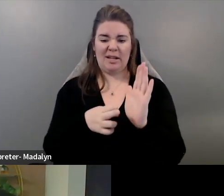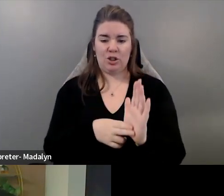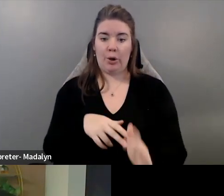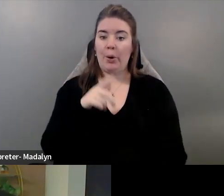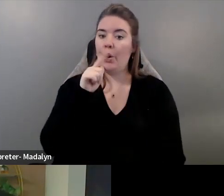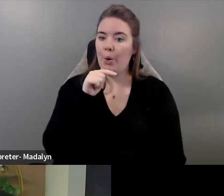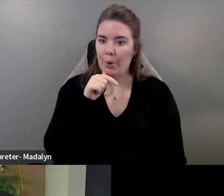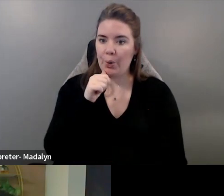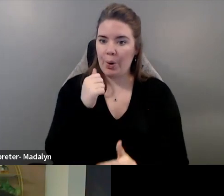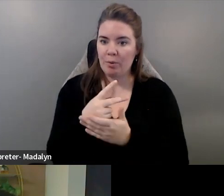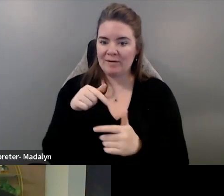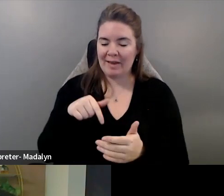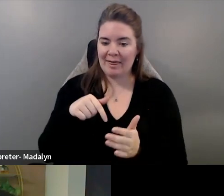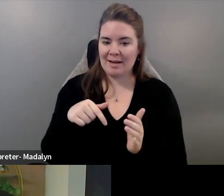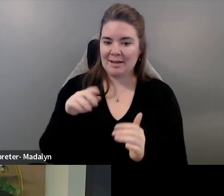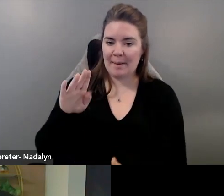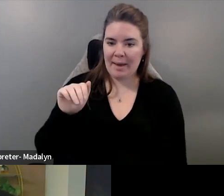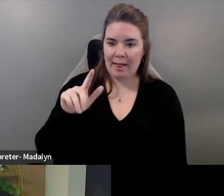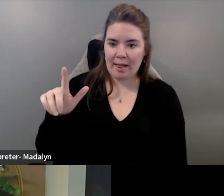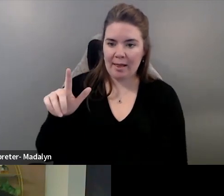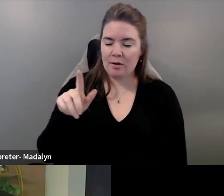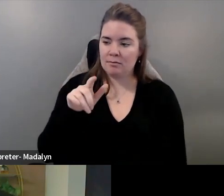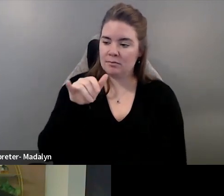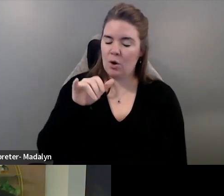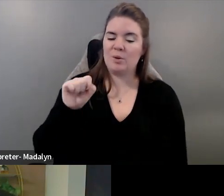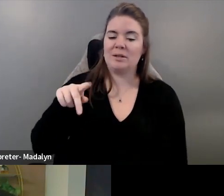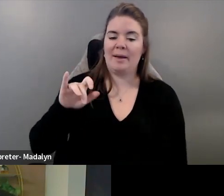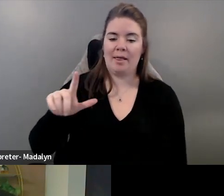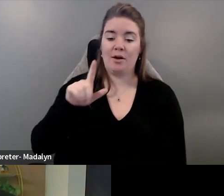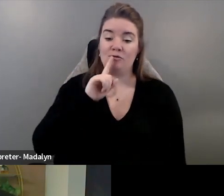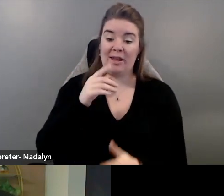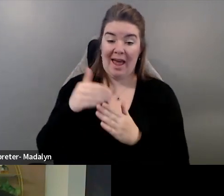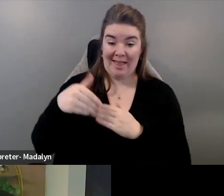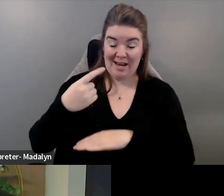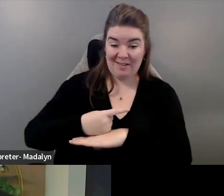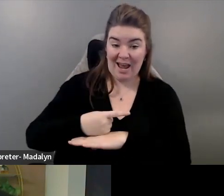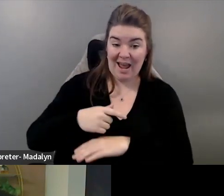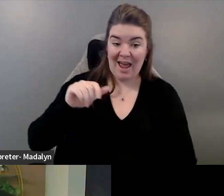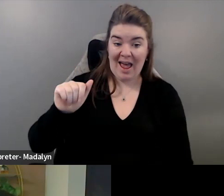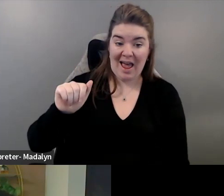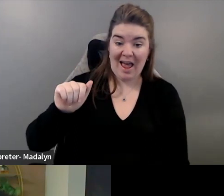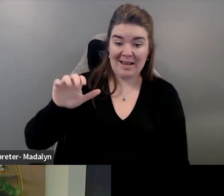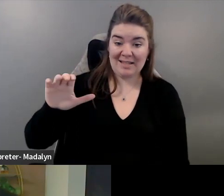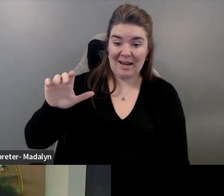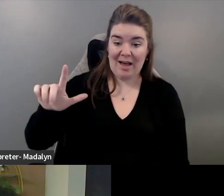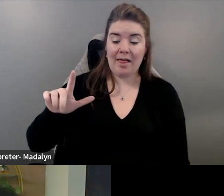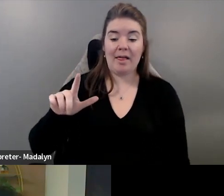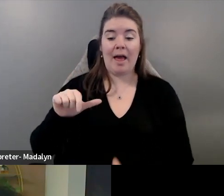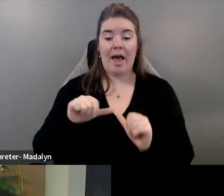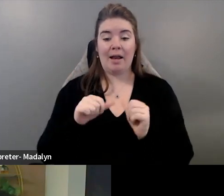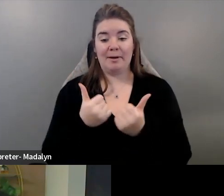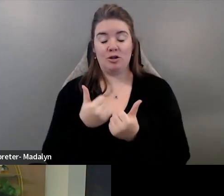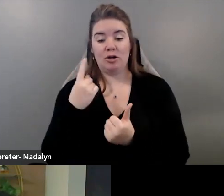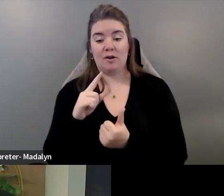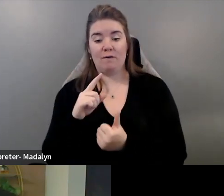bill. Because at the end of the day, ACL has to approve it, the Administration of Community Living.